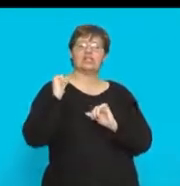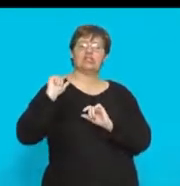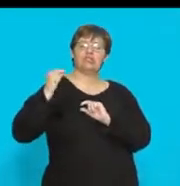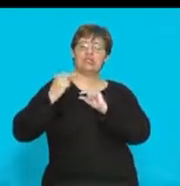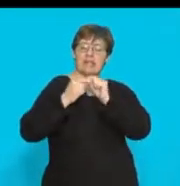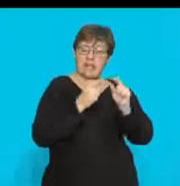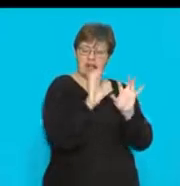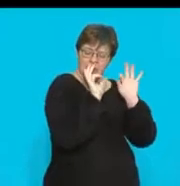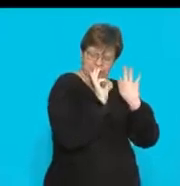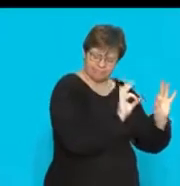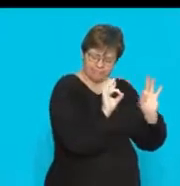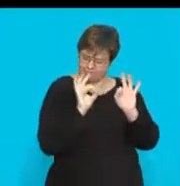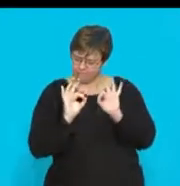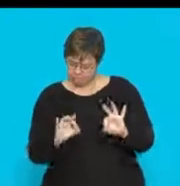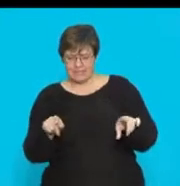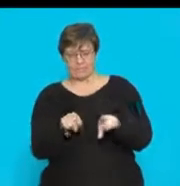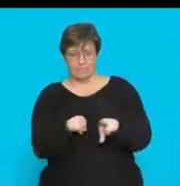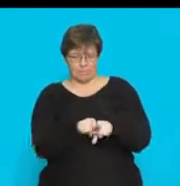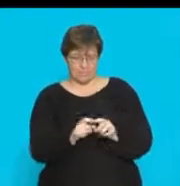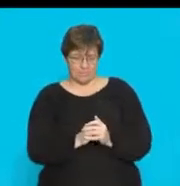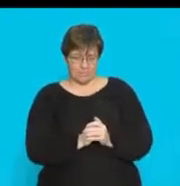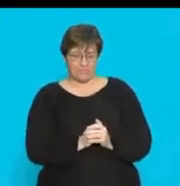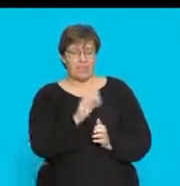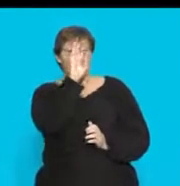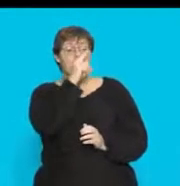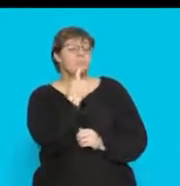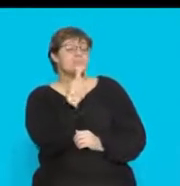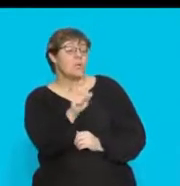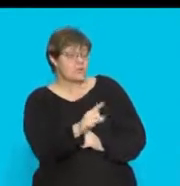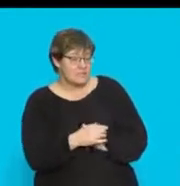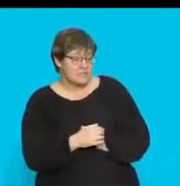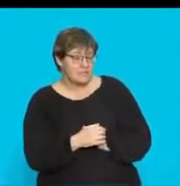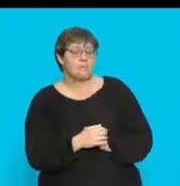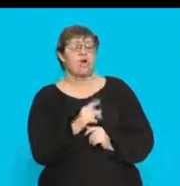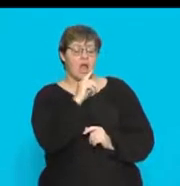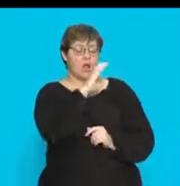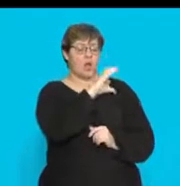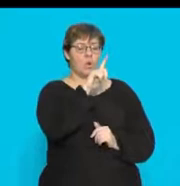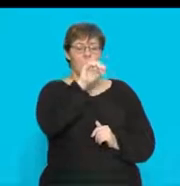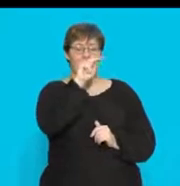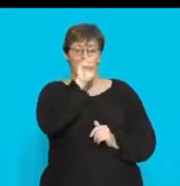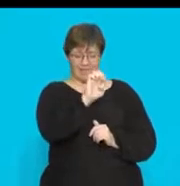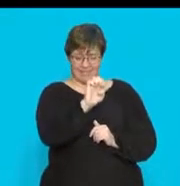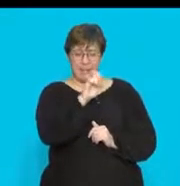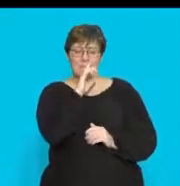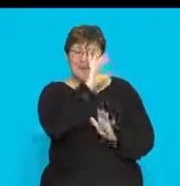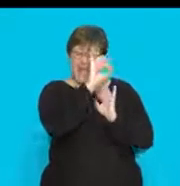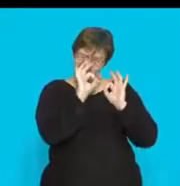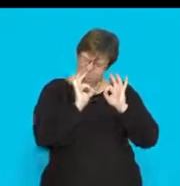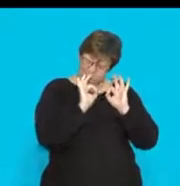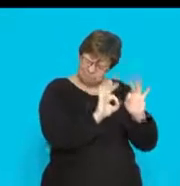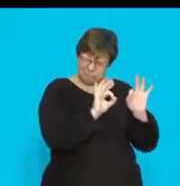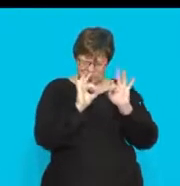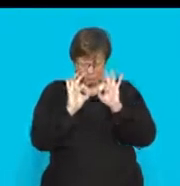genetically identical. Now what that means is, remember we said we made a clone. And a clone